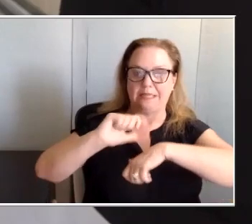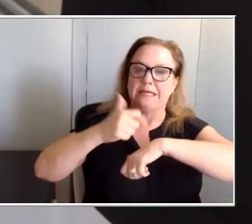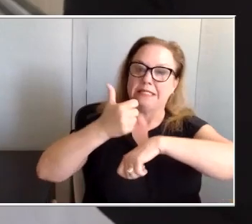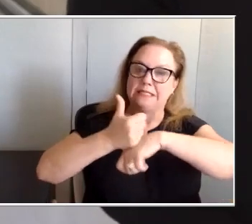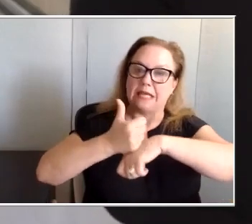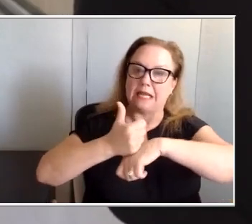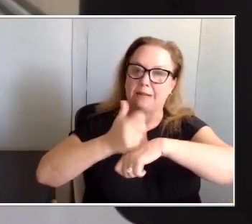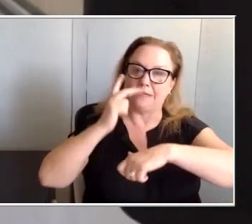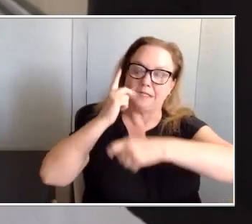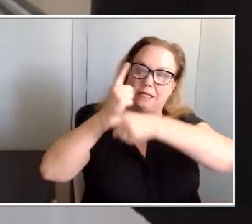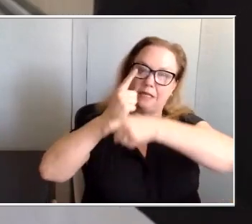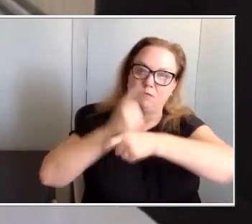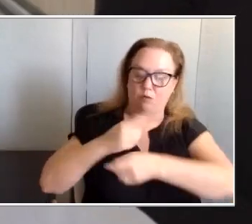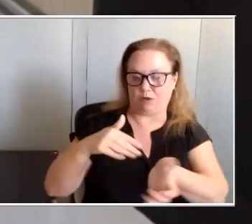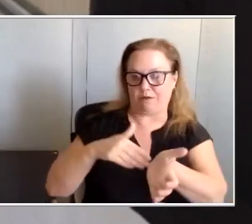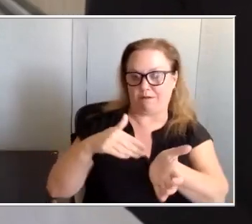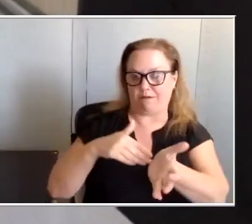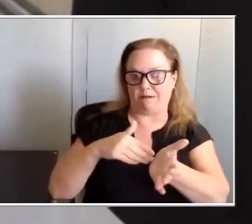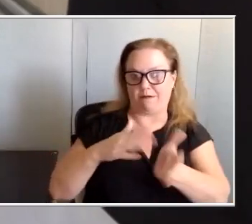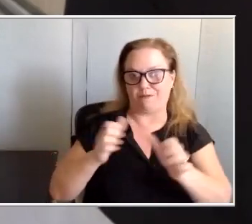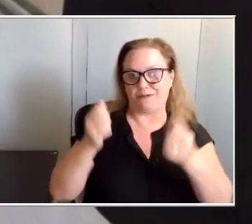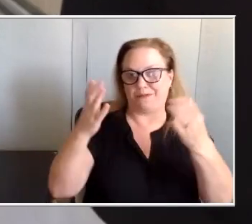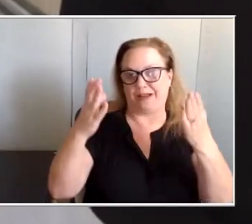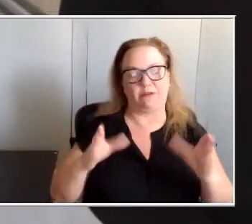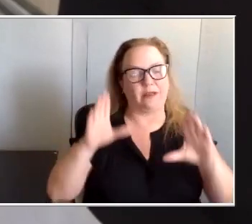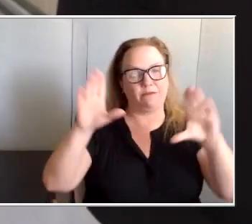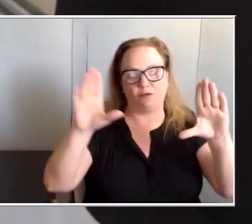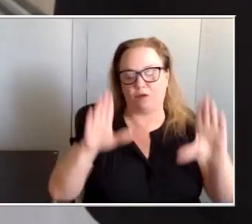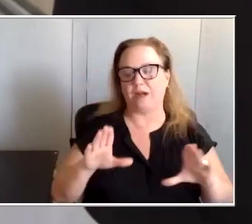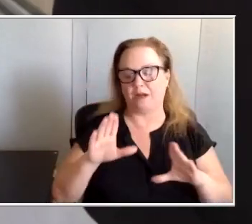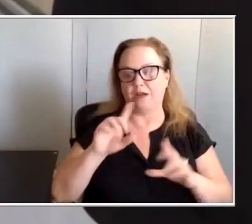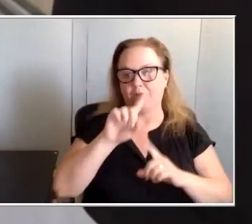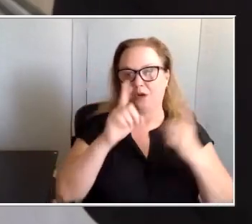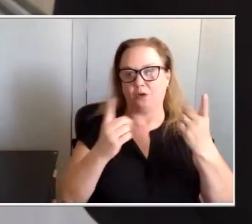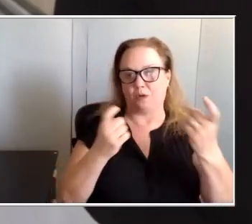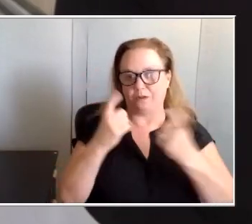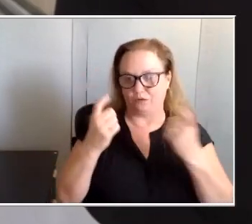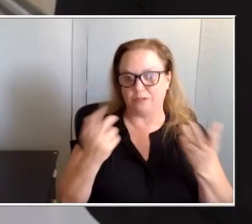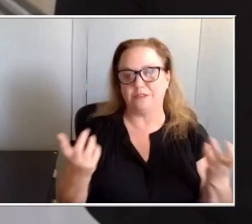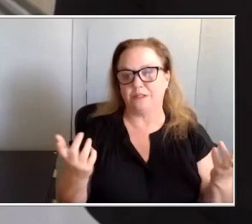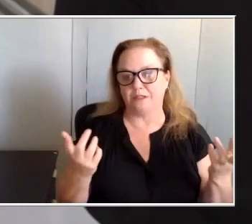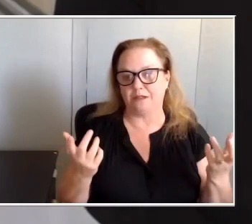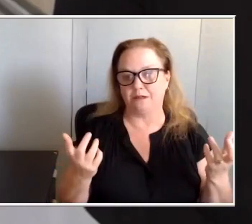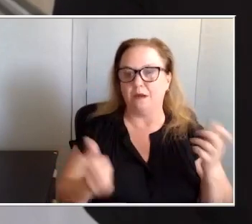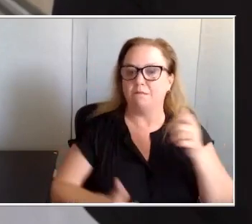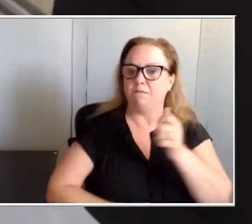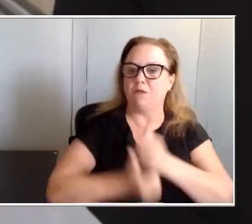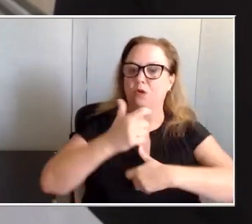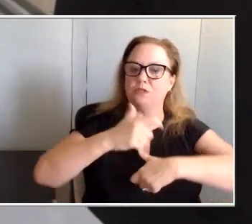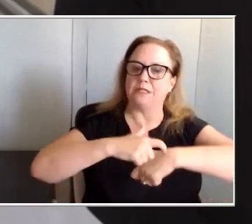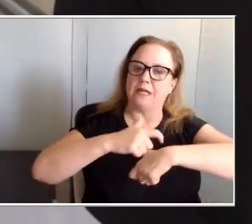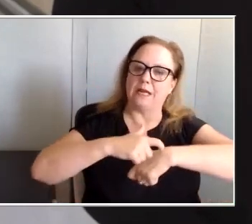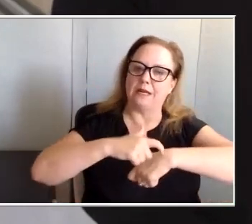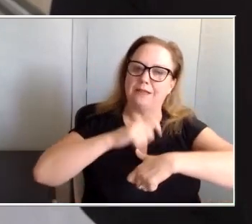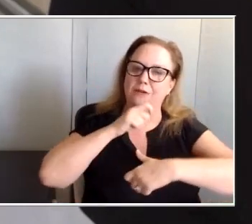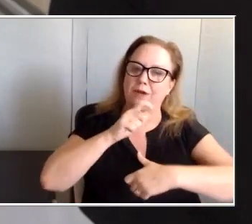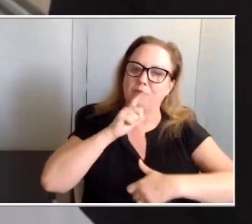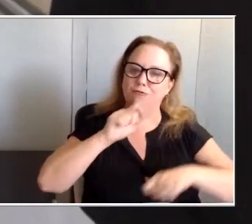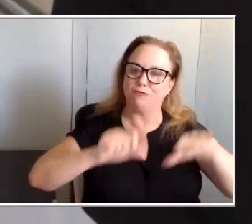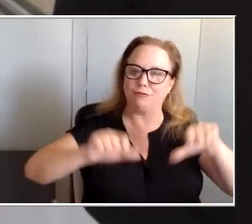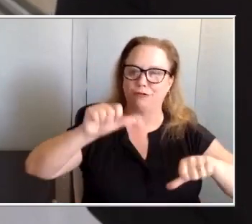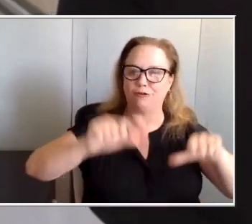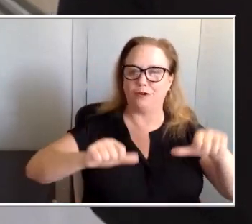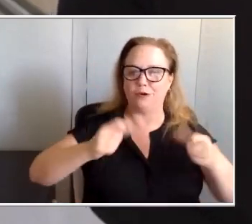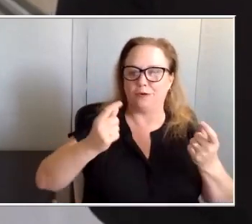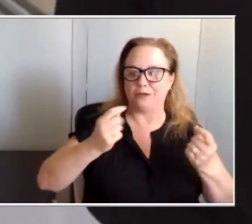appropriate provider. They have great questions. Most times they're not sure where to go from